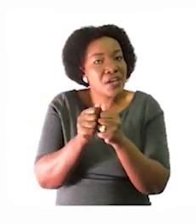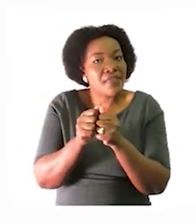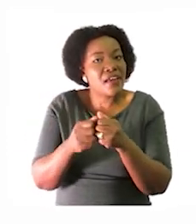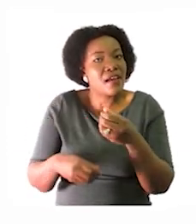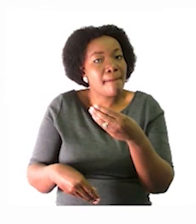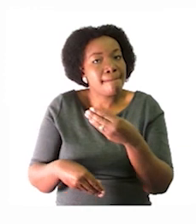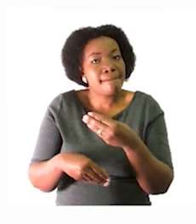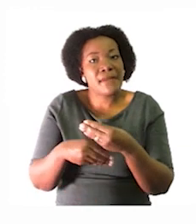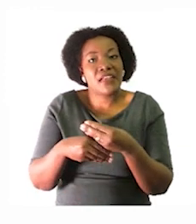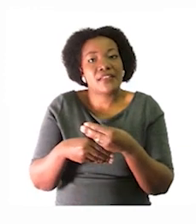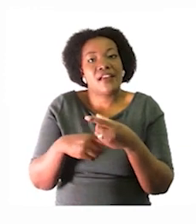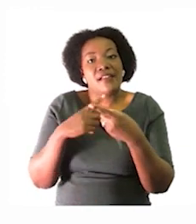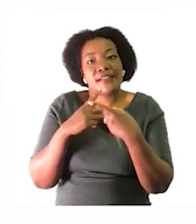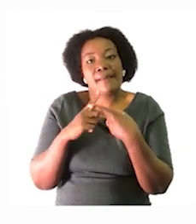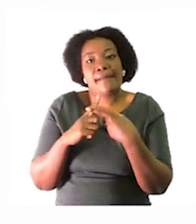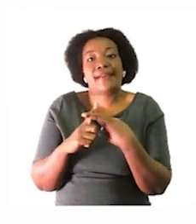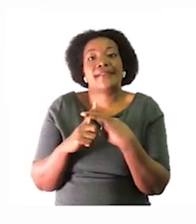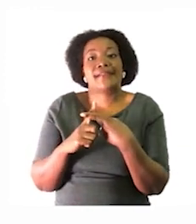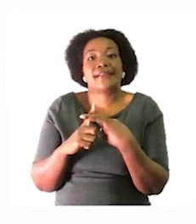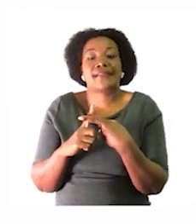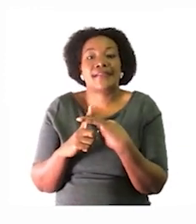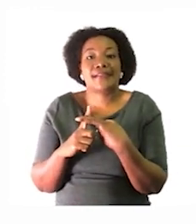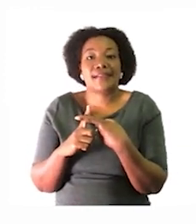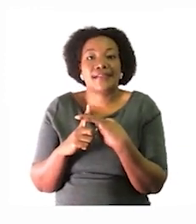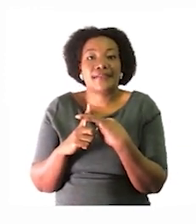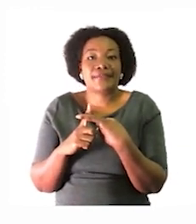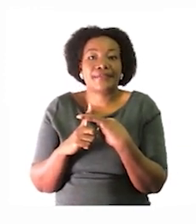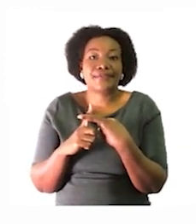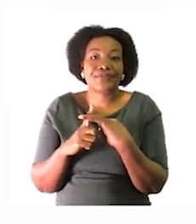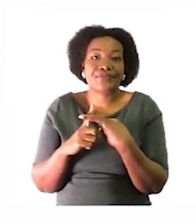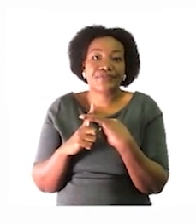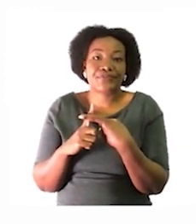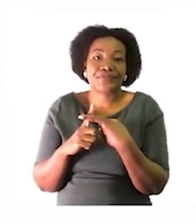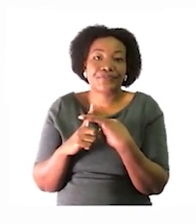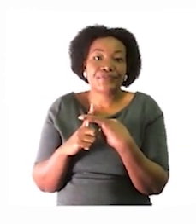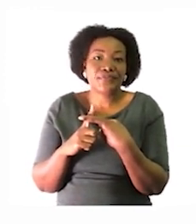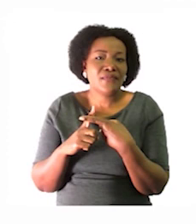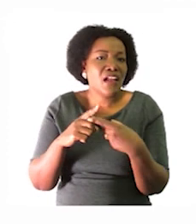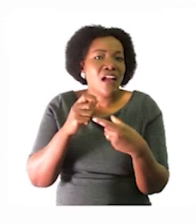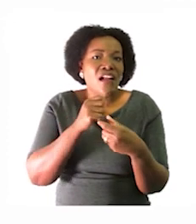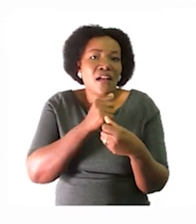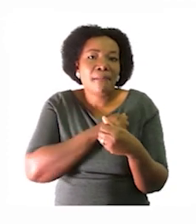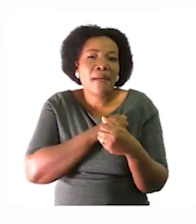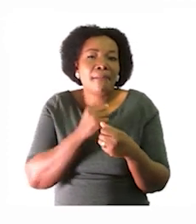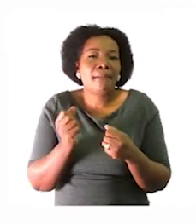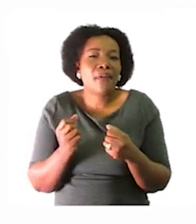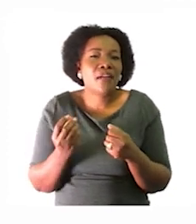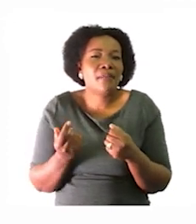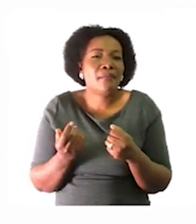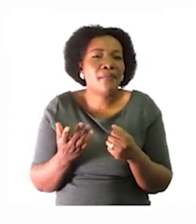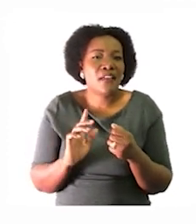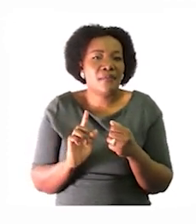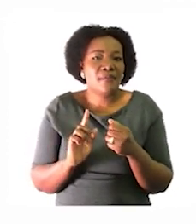get the total amount of money they have. We go to Mom. How much money does